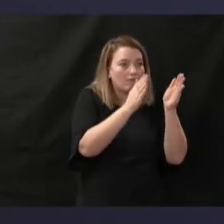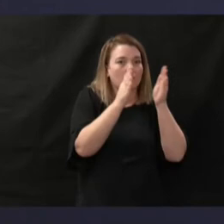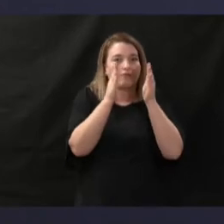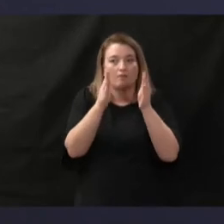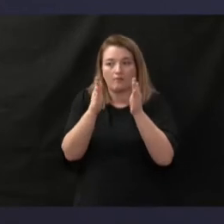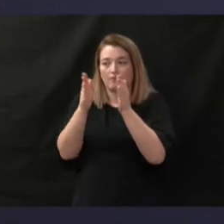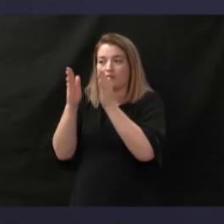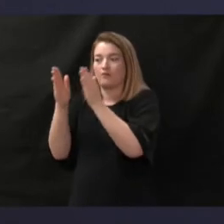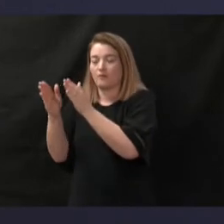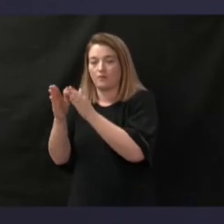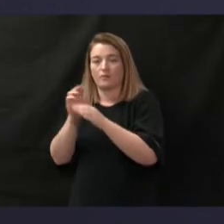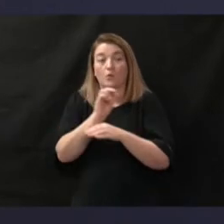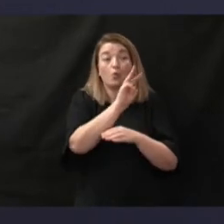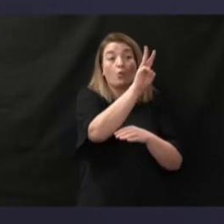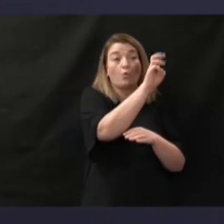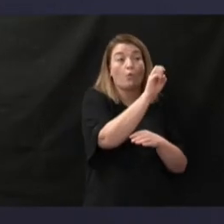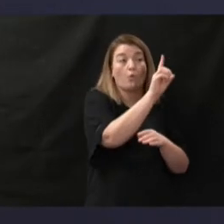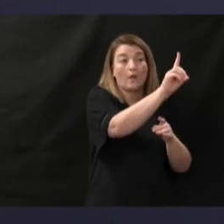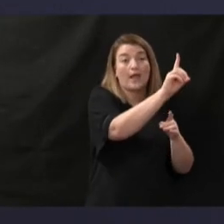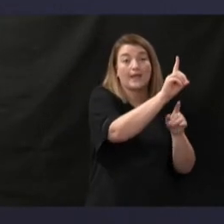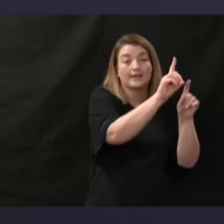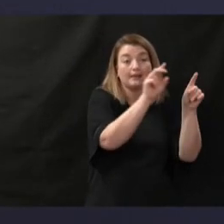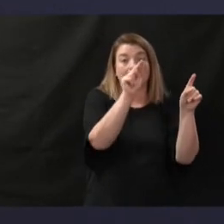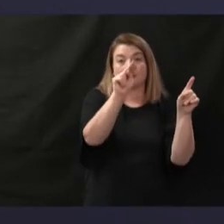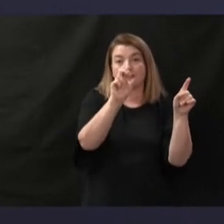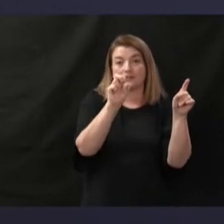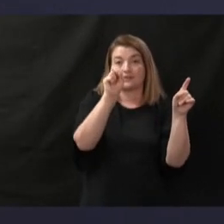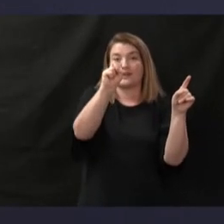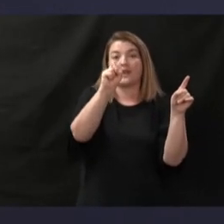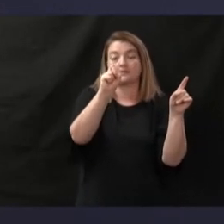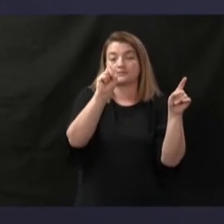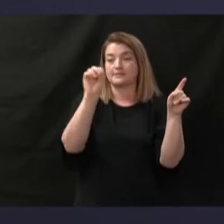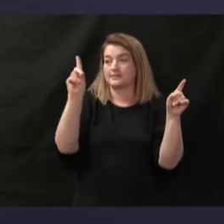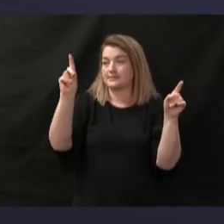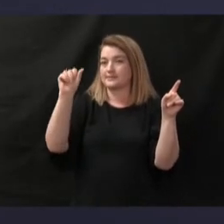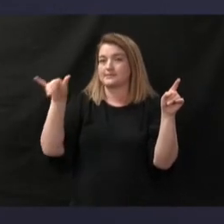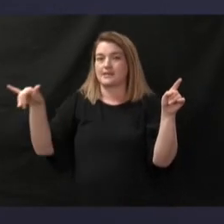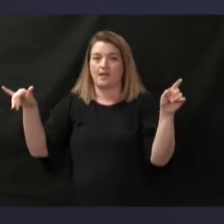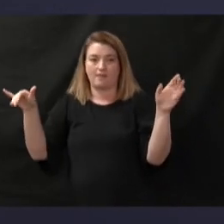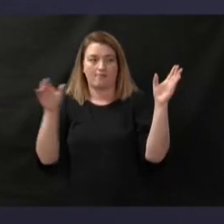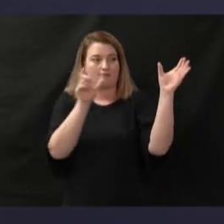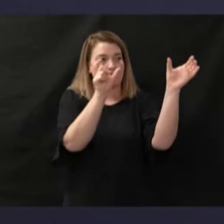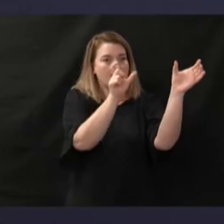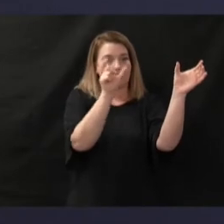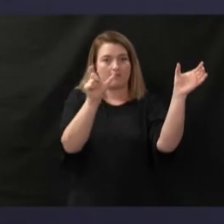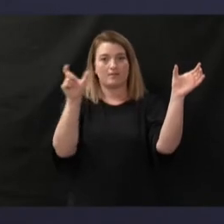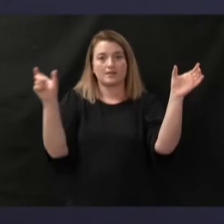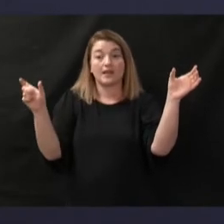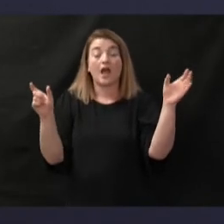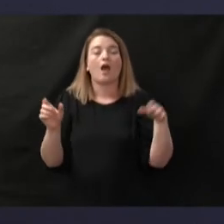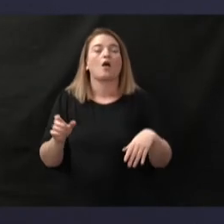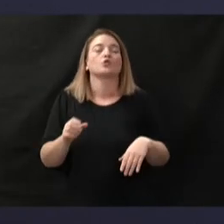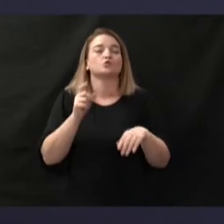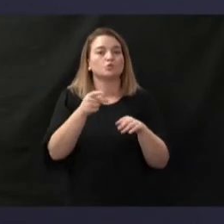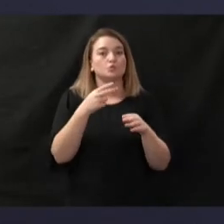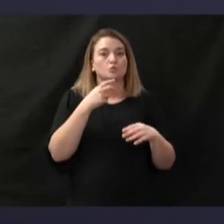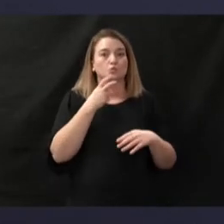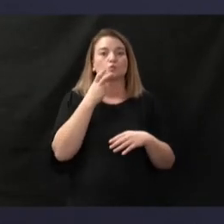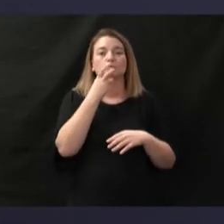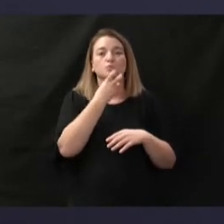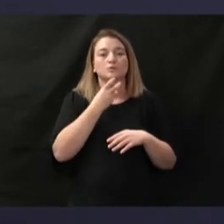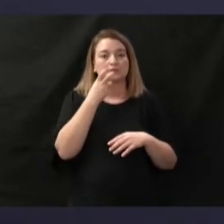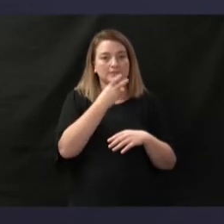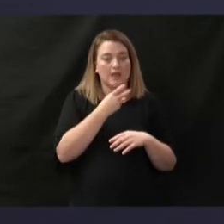to pronounce it like it would be if you were reading it phonetically correct. Okay,